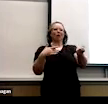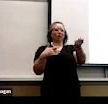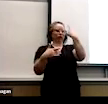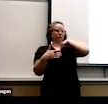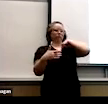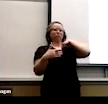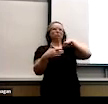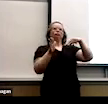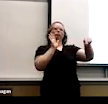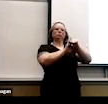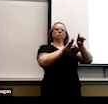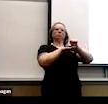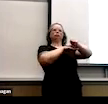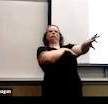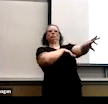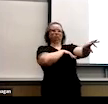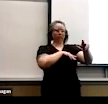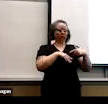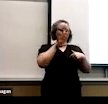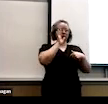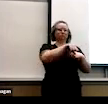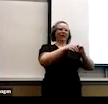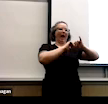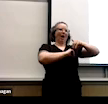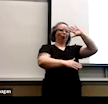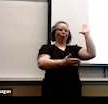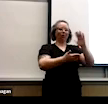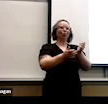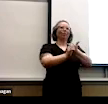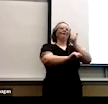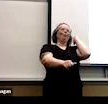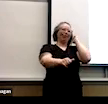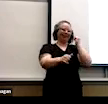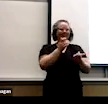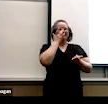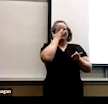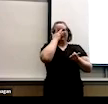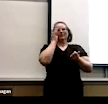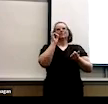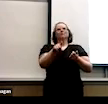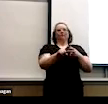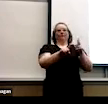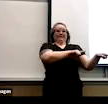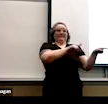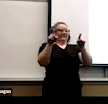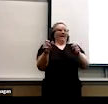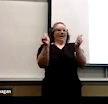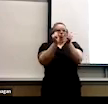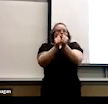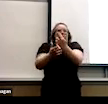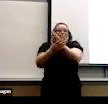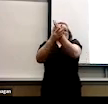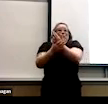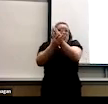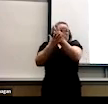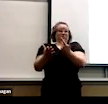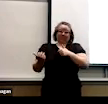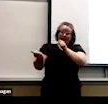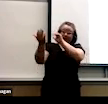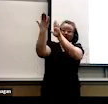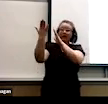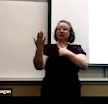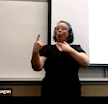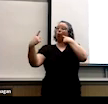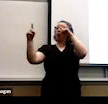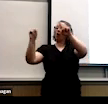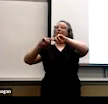say essentially none of them, probably. Yeah, so I have a couple of templates. What I need to do is recreate it, because I'm tired of writing out Mediterranean diet